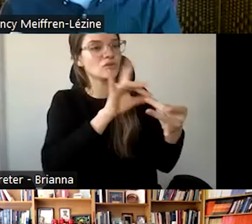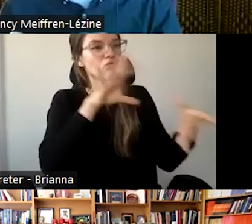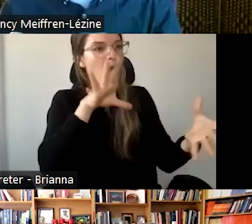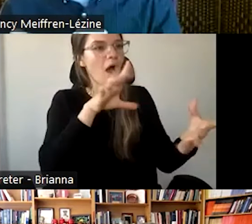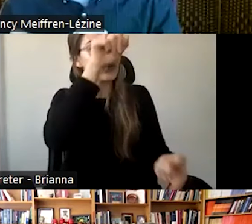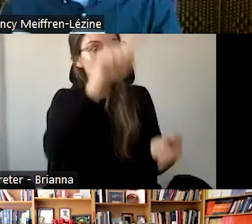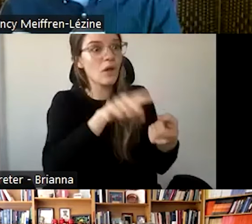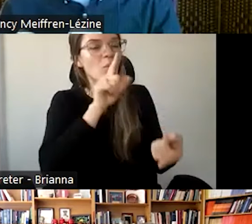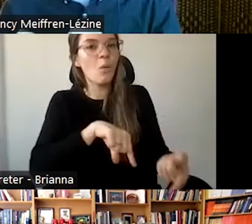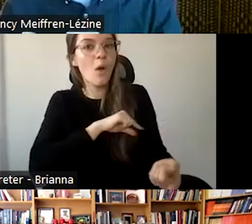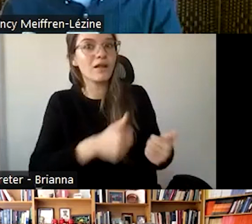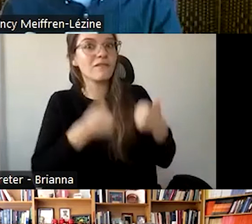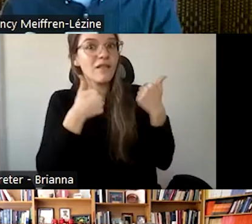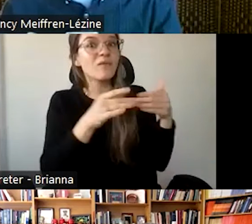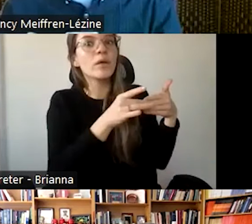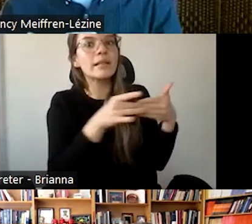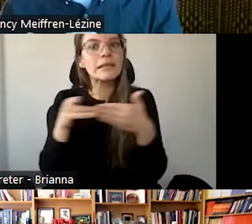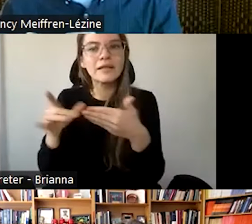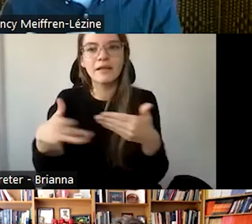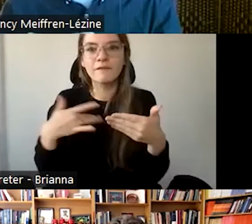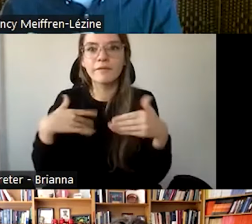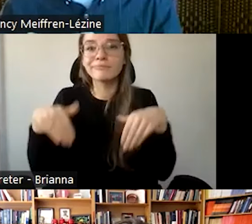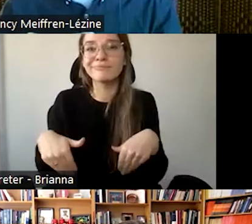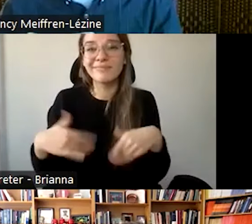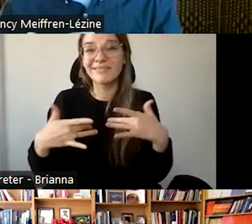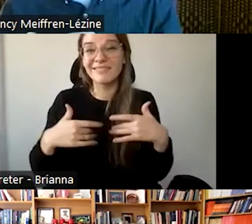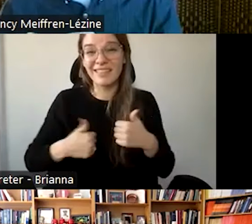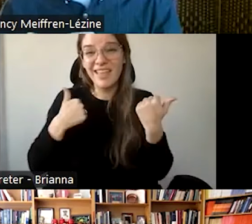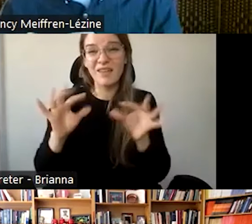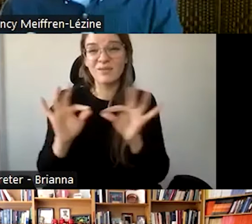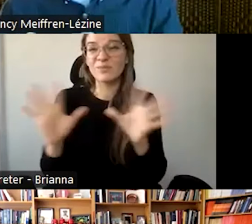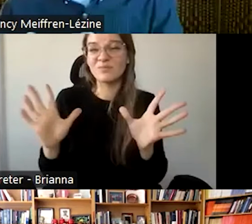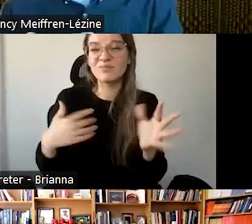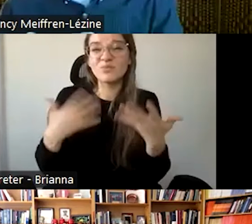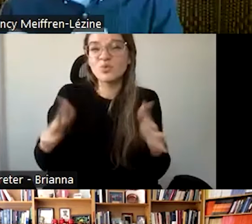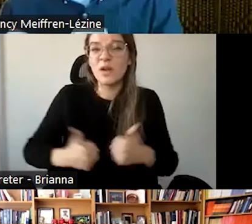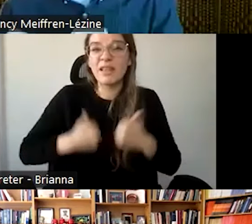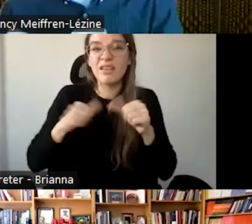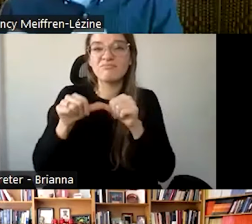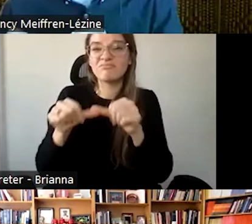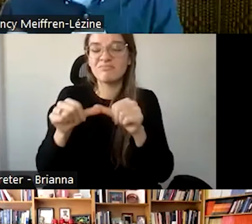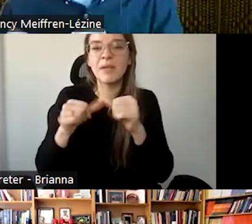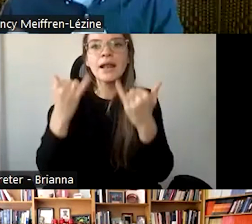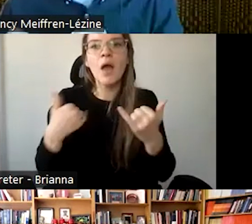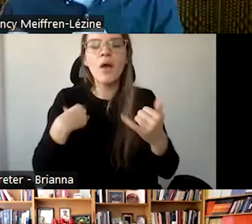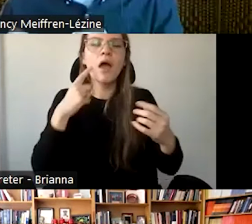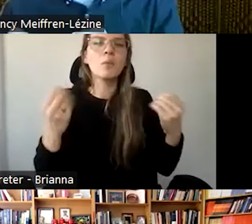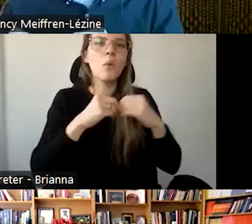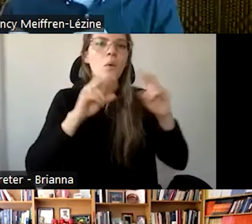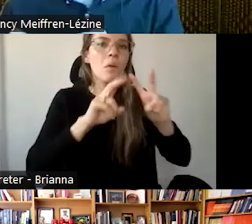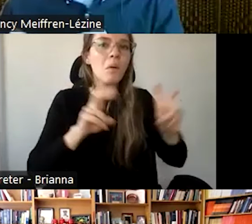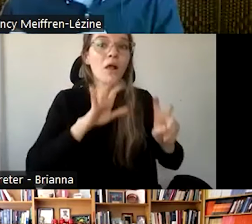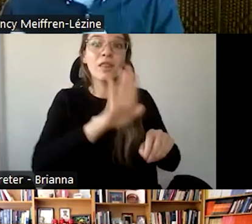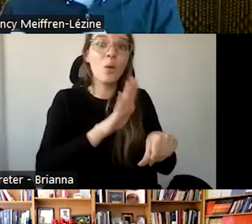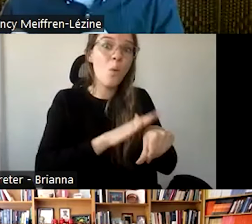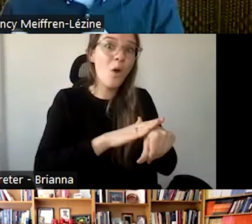life that lead them to feel like life is no longer worth living. We have more information about their priorities and about their